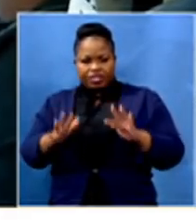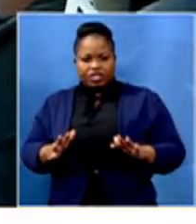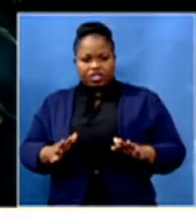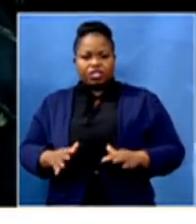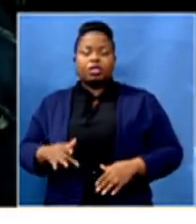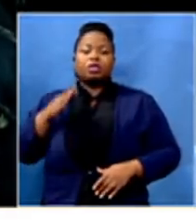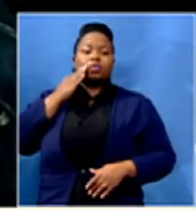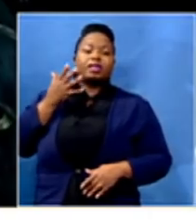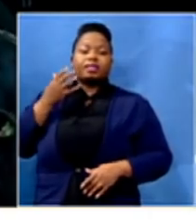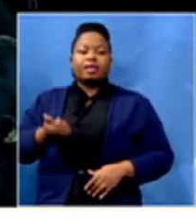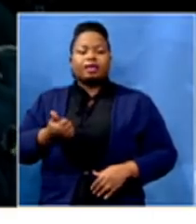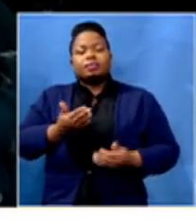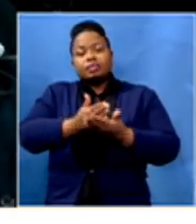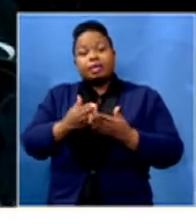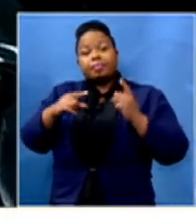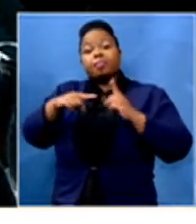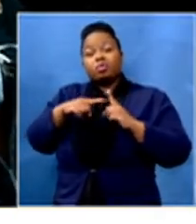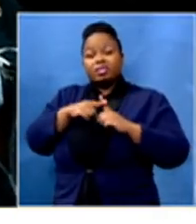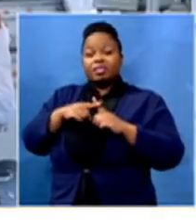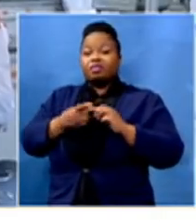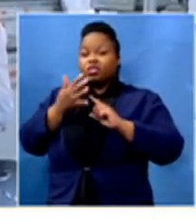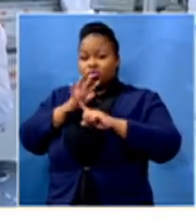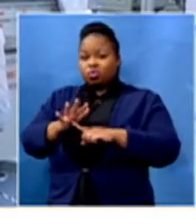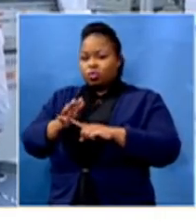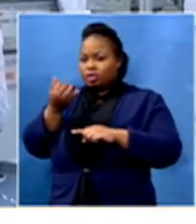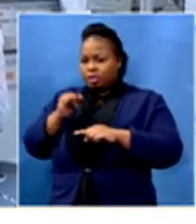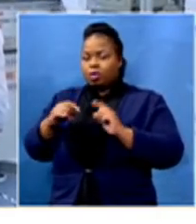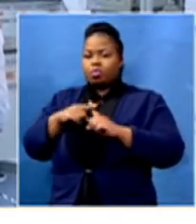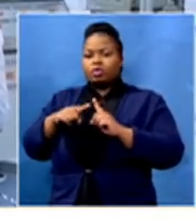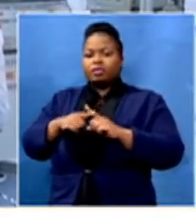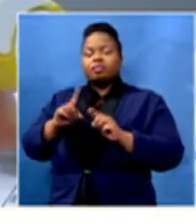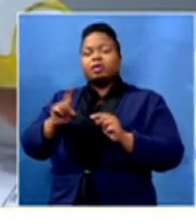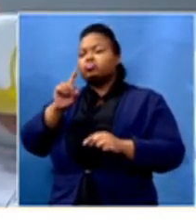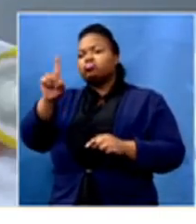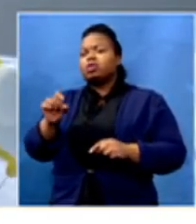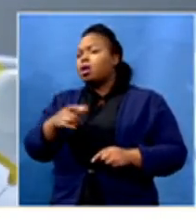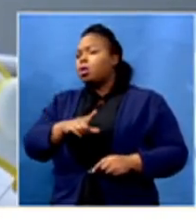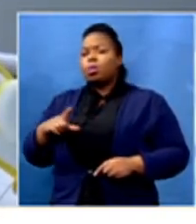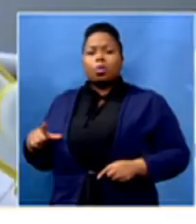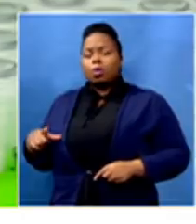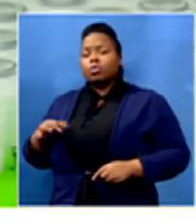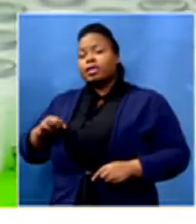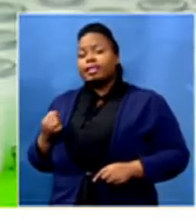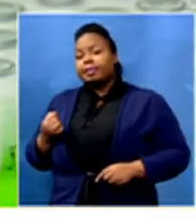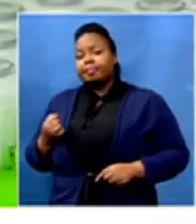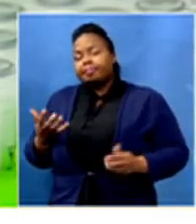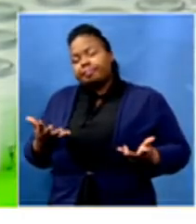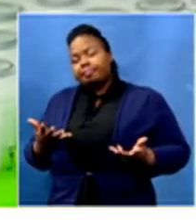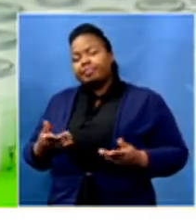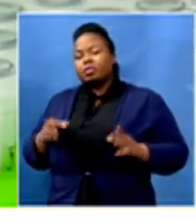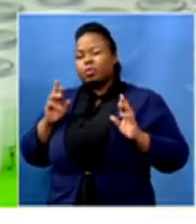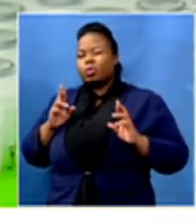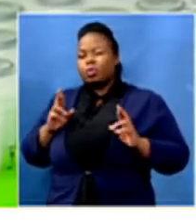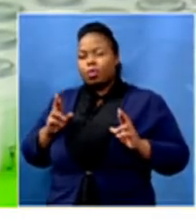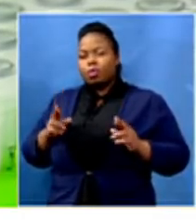tested, they have been positive. They've shown that they can still be positive. The question of how long you can keep them and so on, it's an issue that we hope that